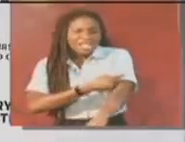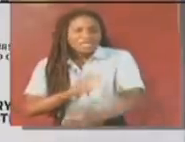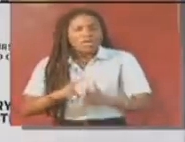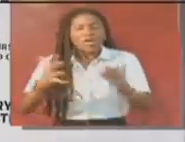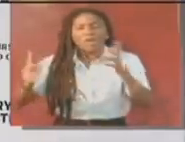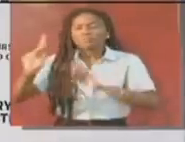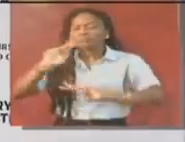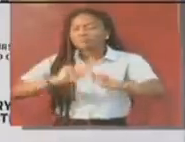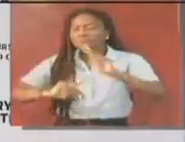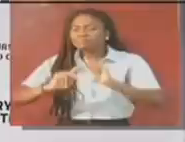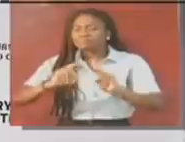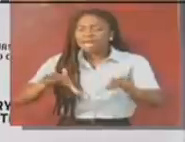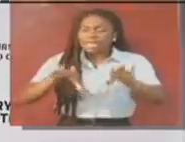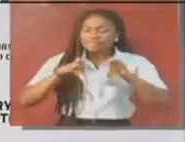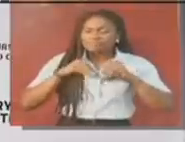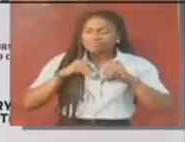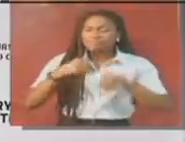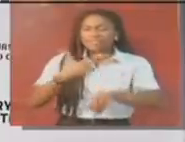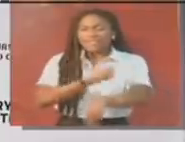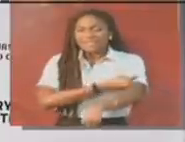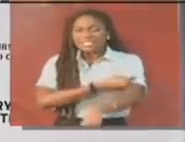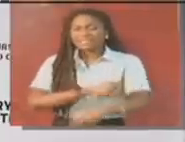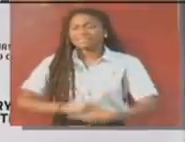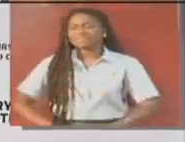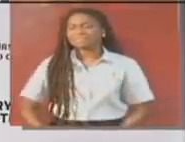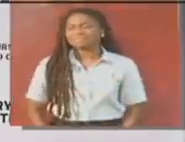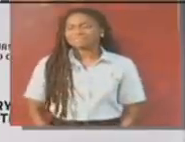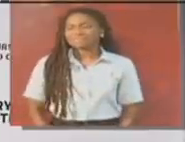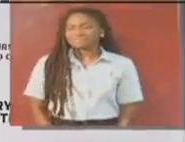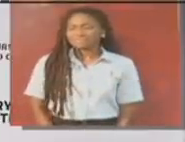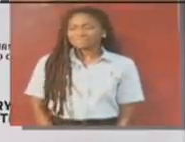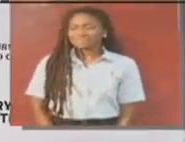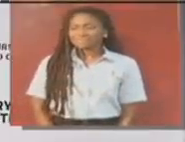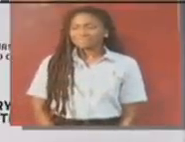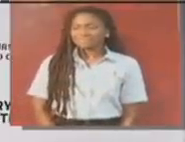Thank you, Al. Good morning, Dr. Hines.